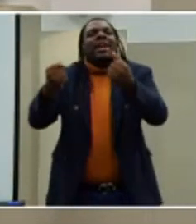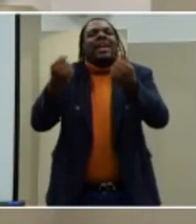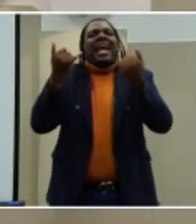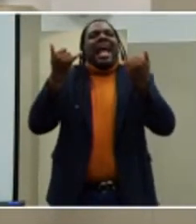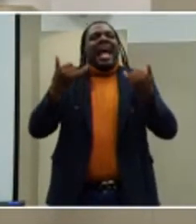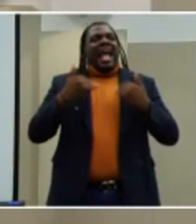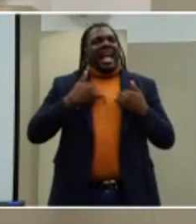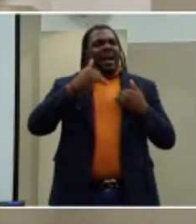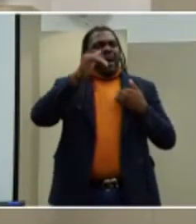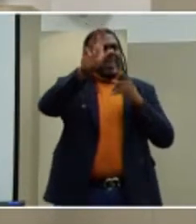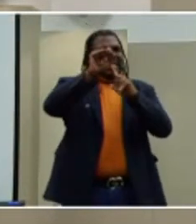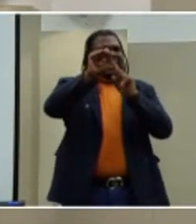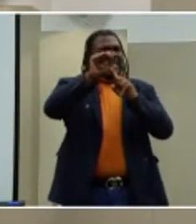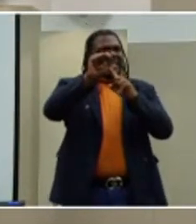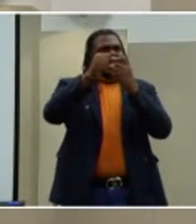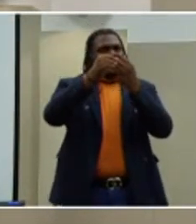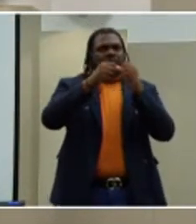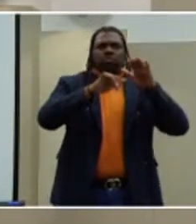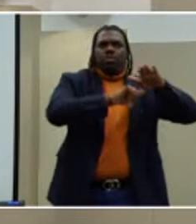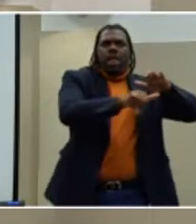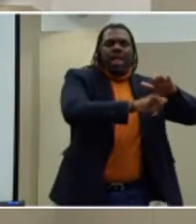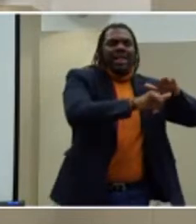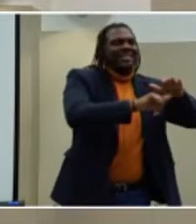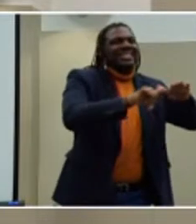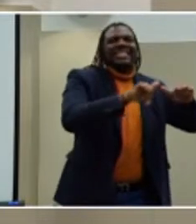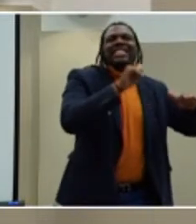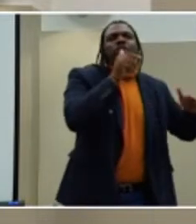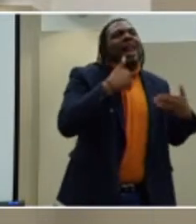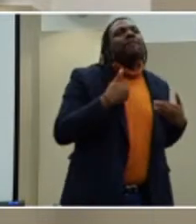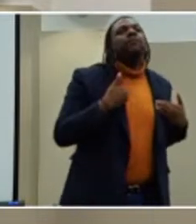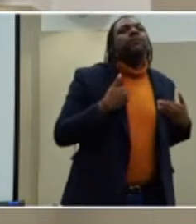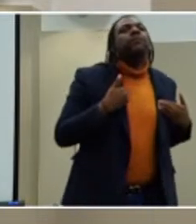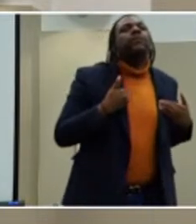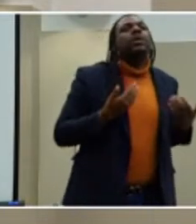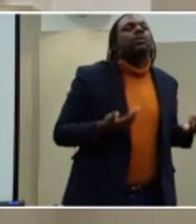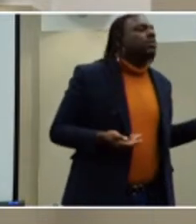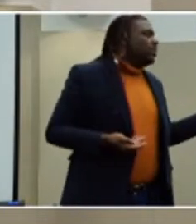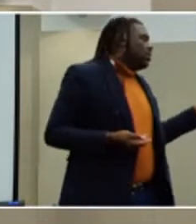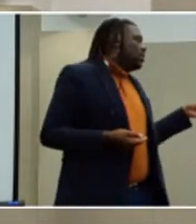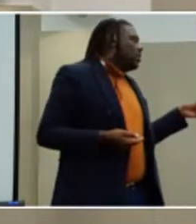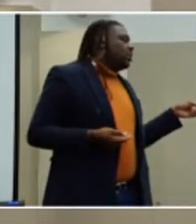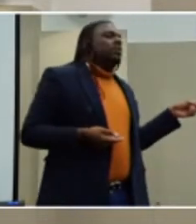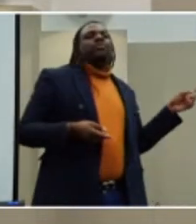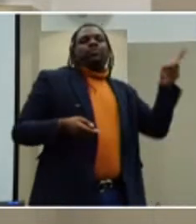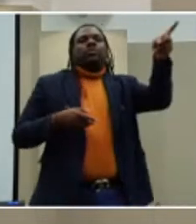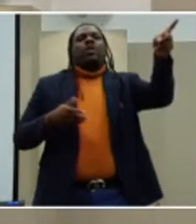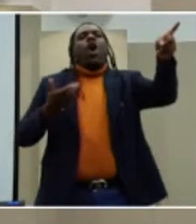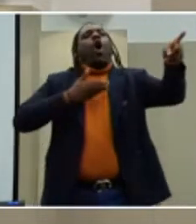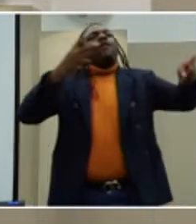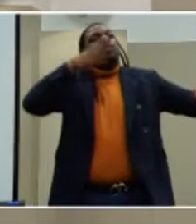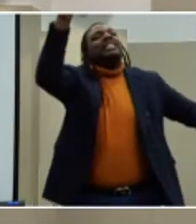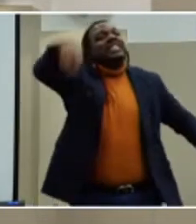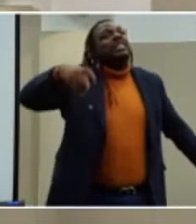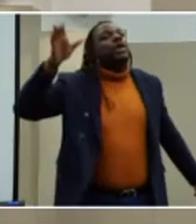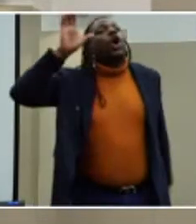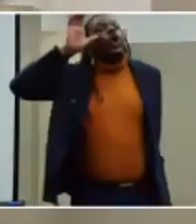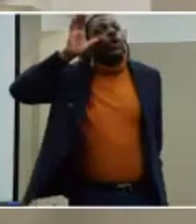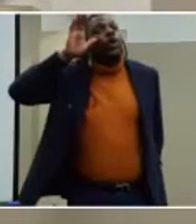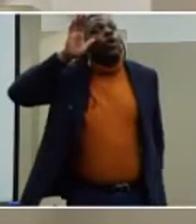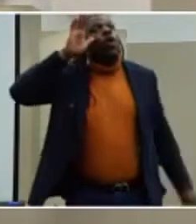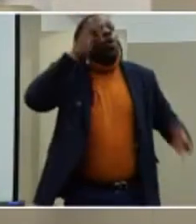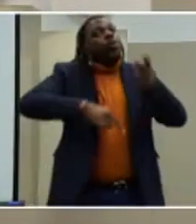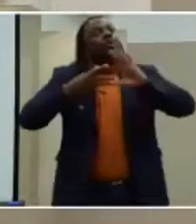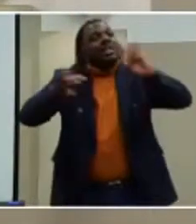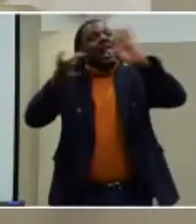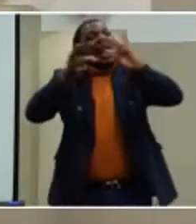Metro subway, and that is abhorrent. So I'm gonna have to. So our voices need to be heard, and what we say